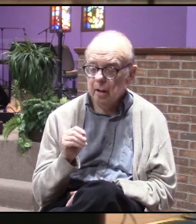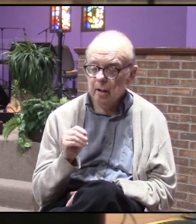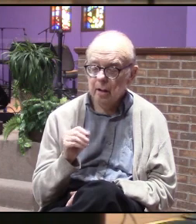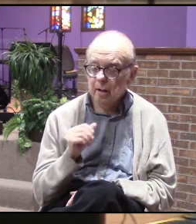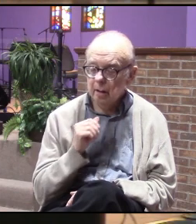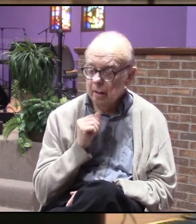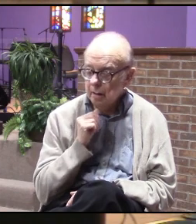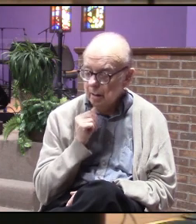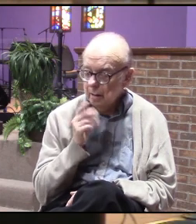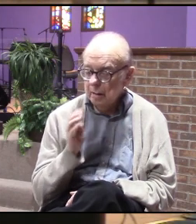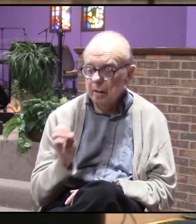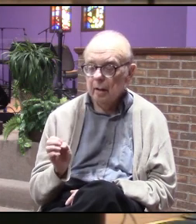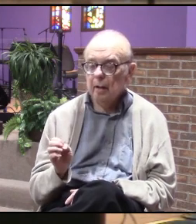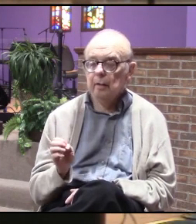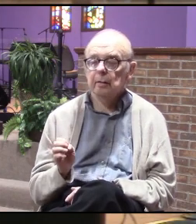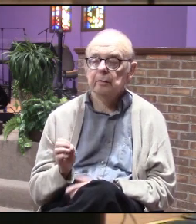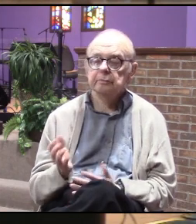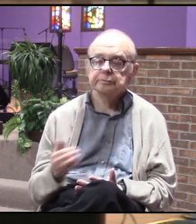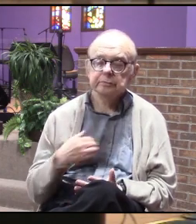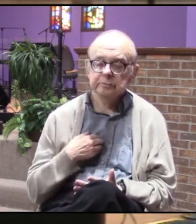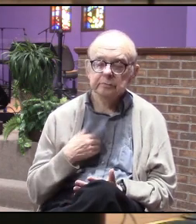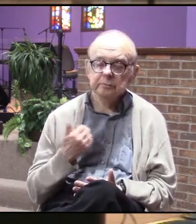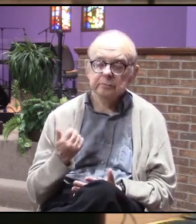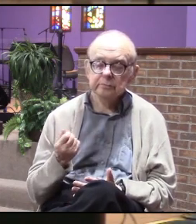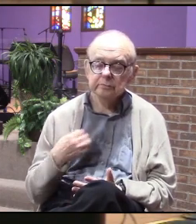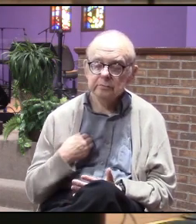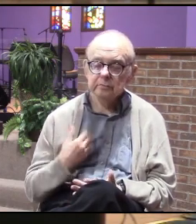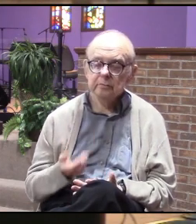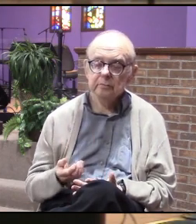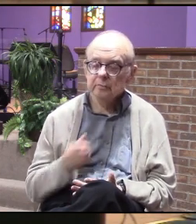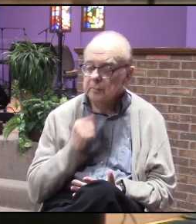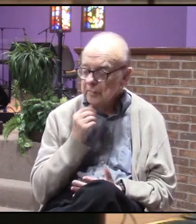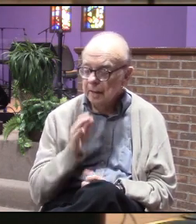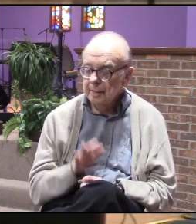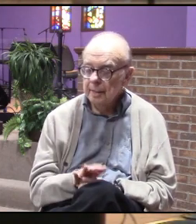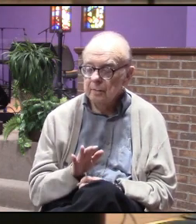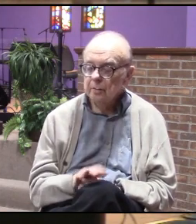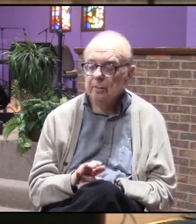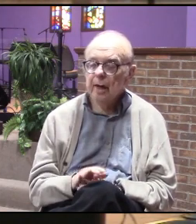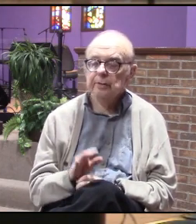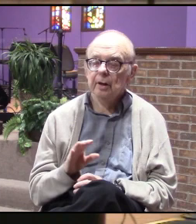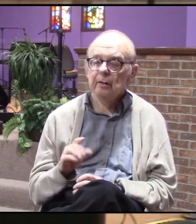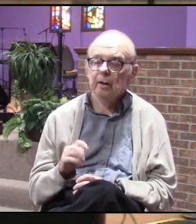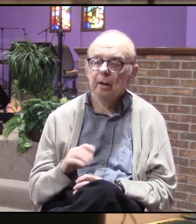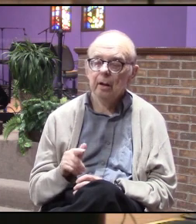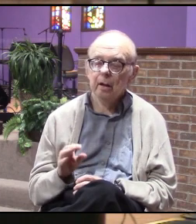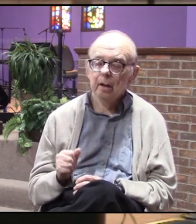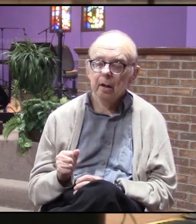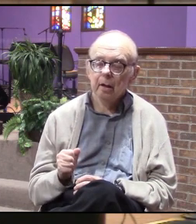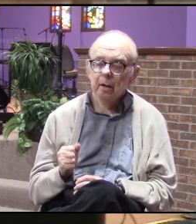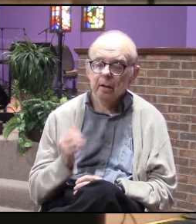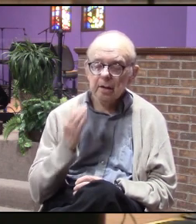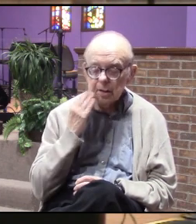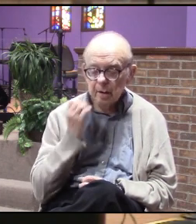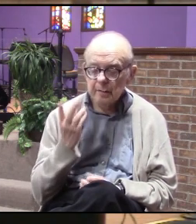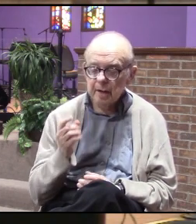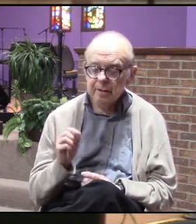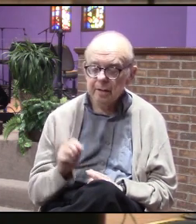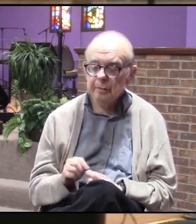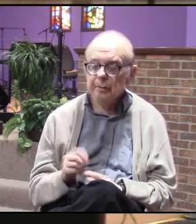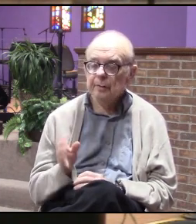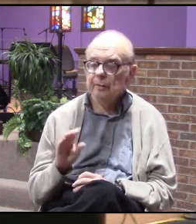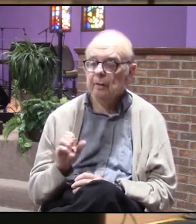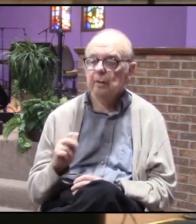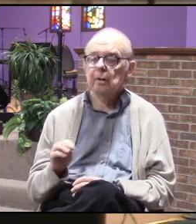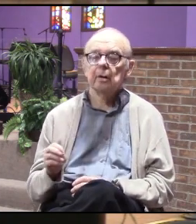It wasn't going to be, well, I've got these animals and I don't have enough cages. He knew exactly how many cages,